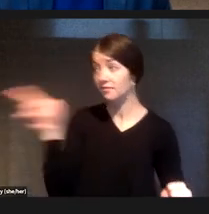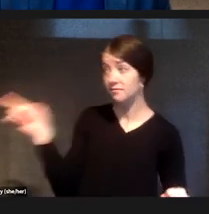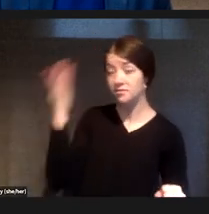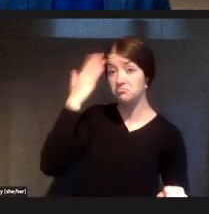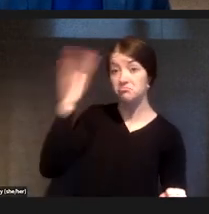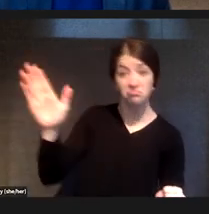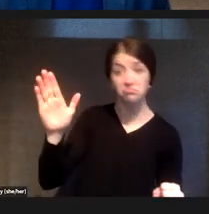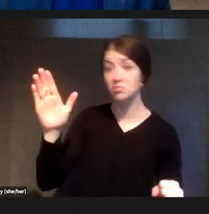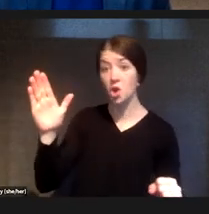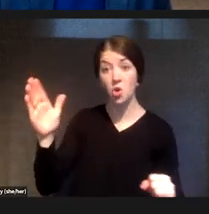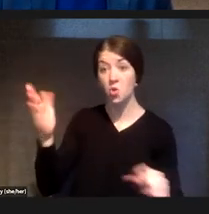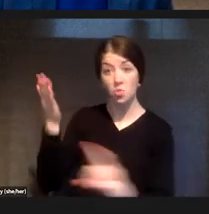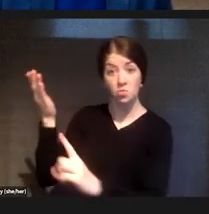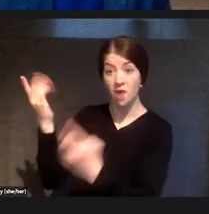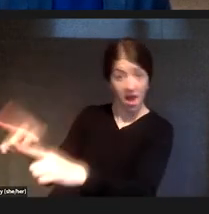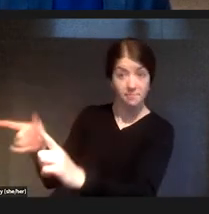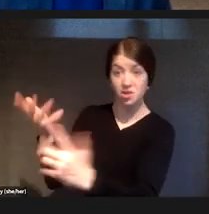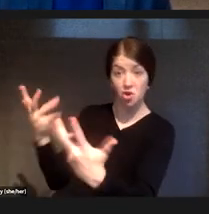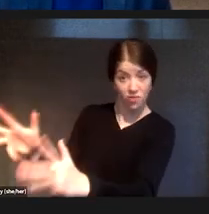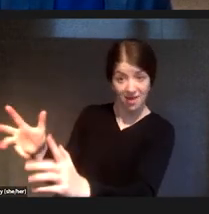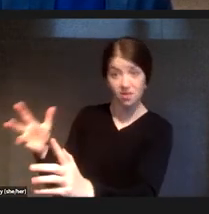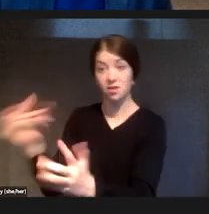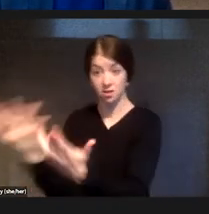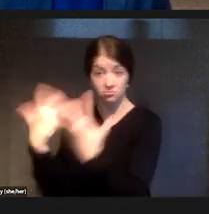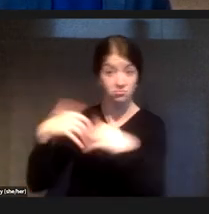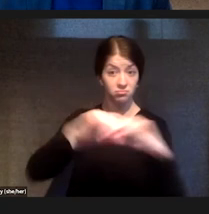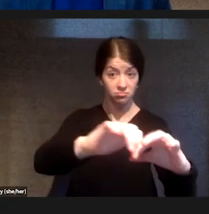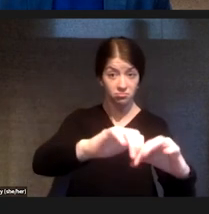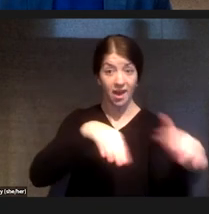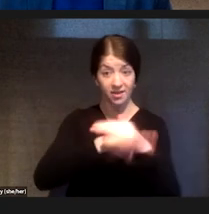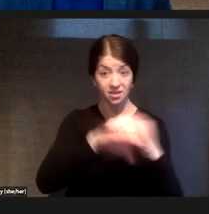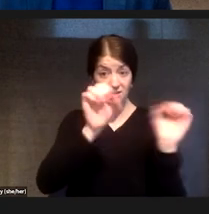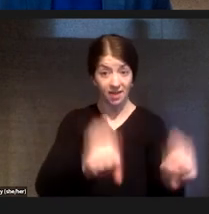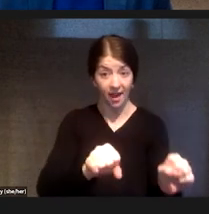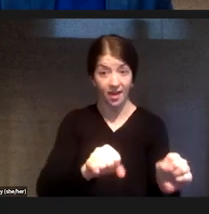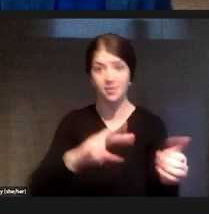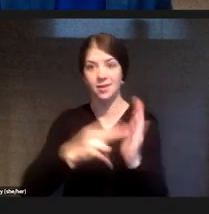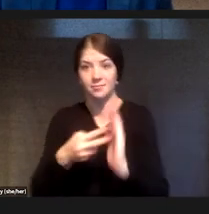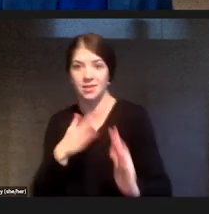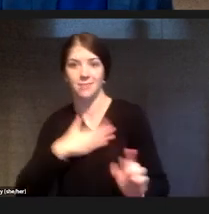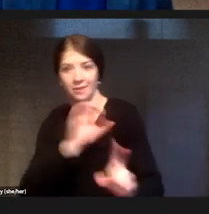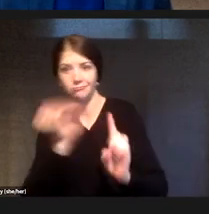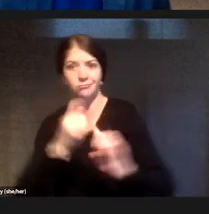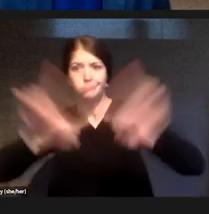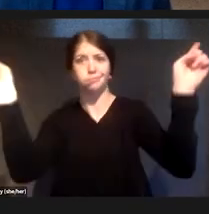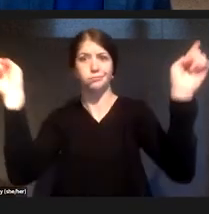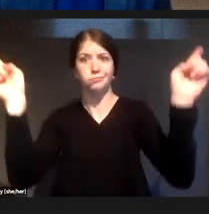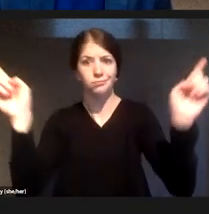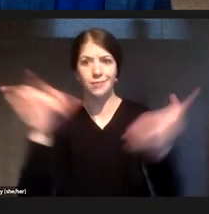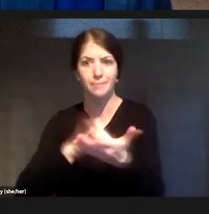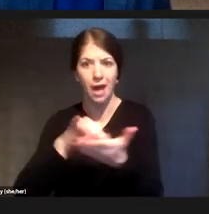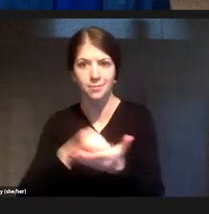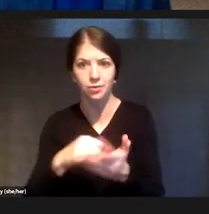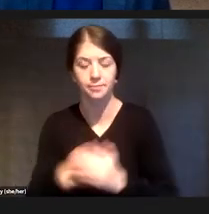access, I would have not known, and those working with me would have not known that these things were possible. How many more things are out there that we are